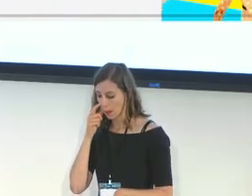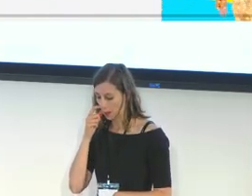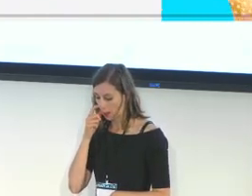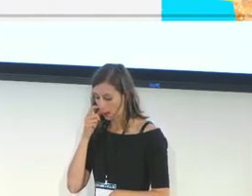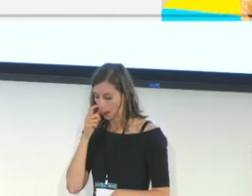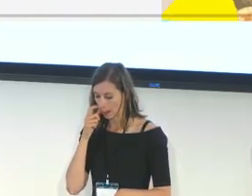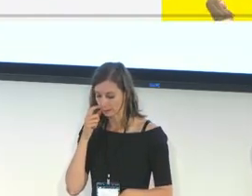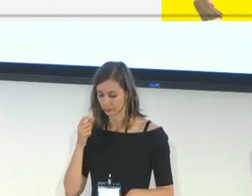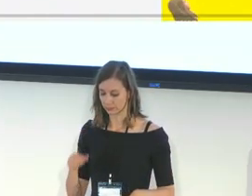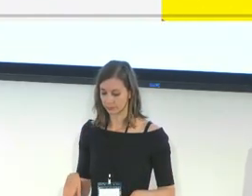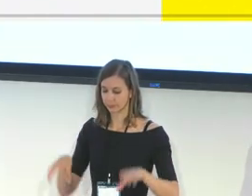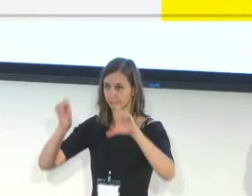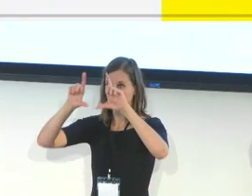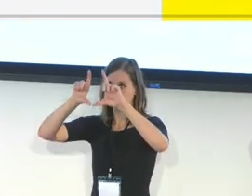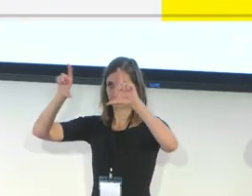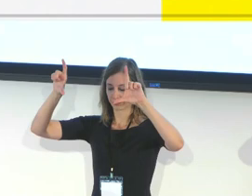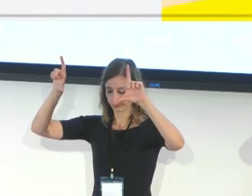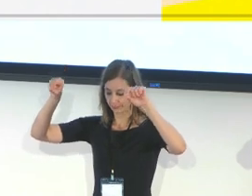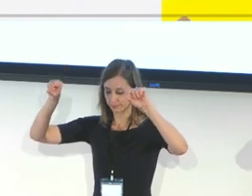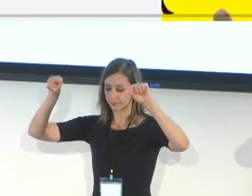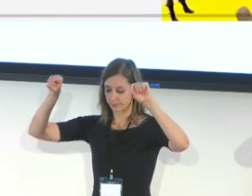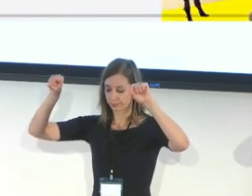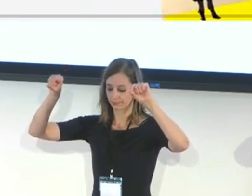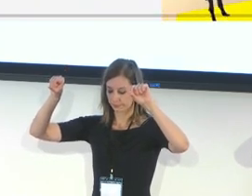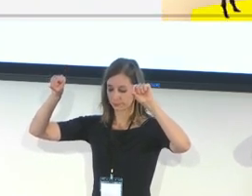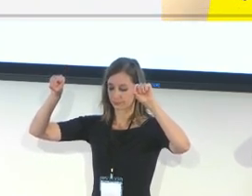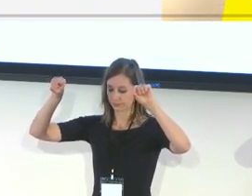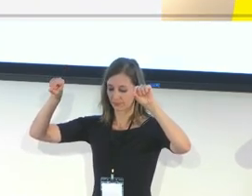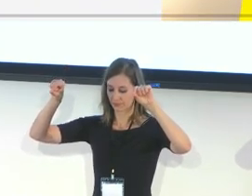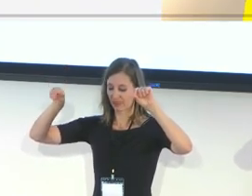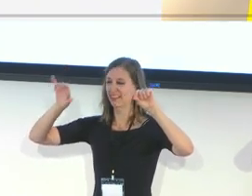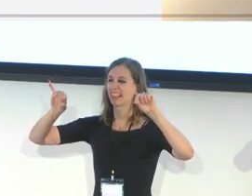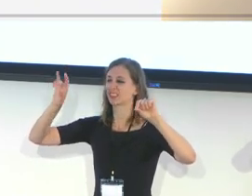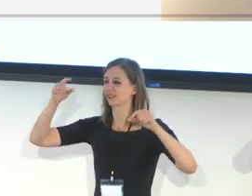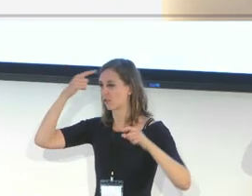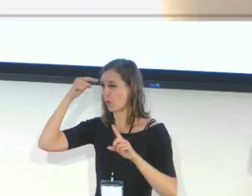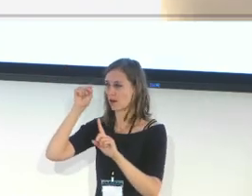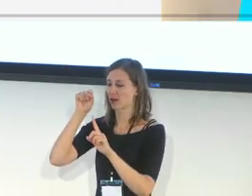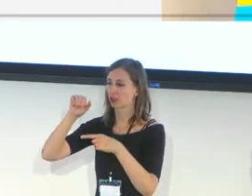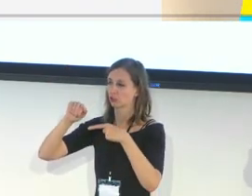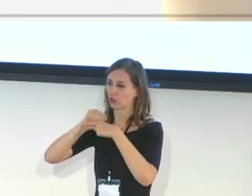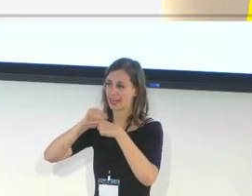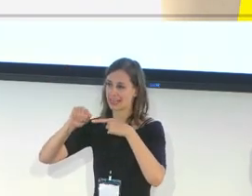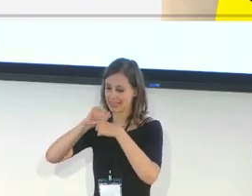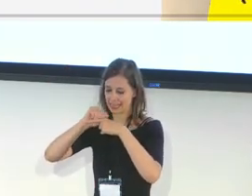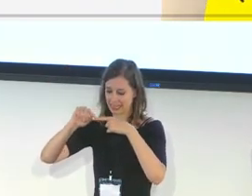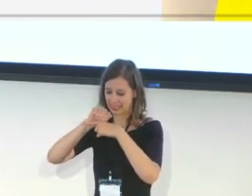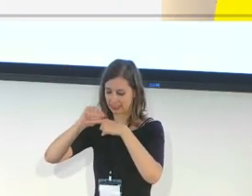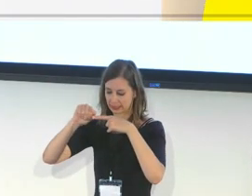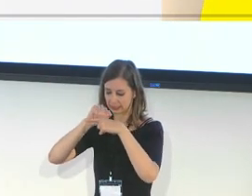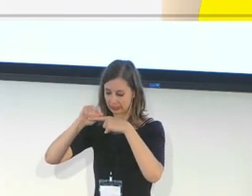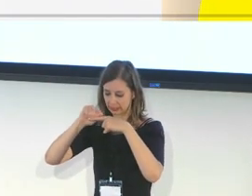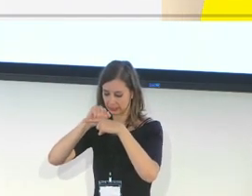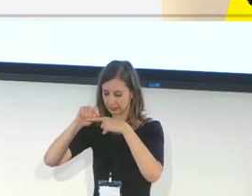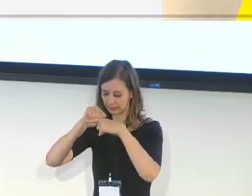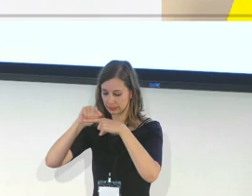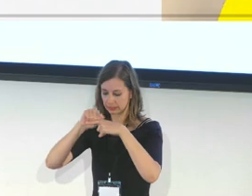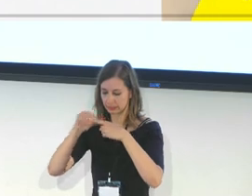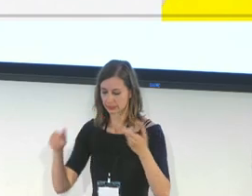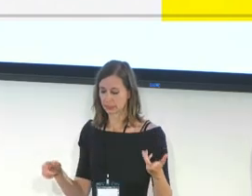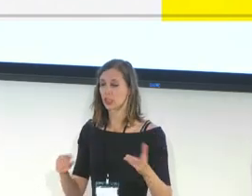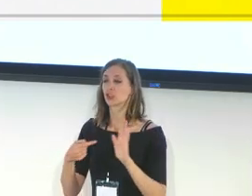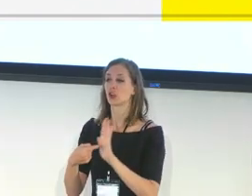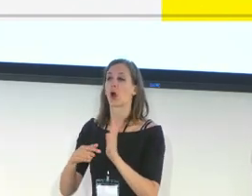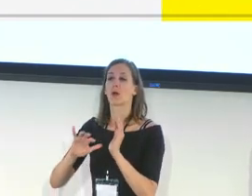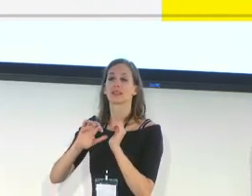just a metaverse space that I've designed for training and facilitation that looks at cognitive diversity, and it looks at how people have